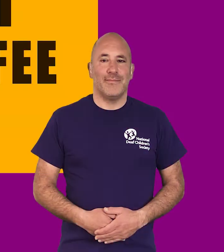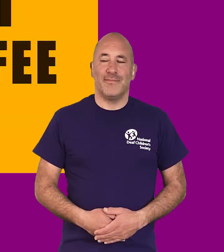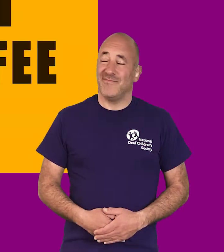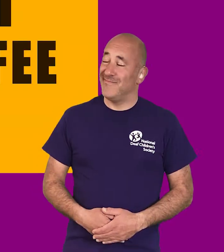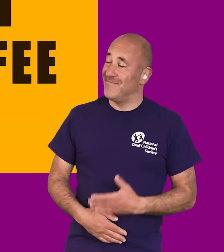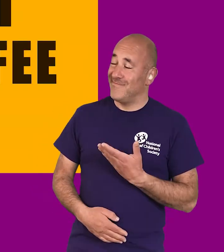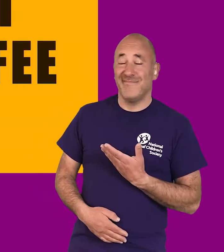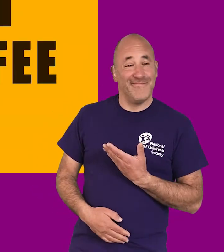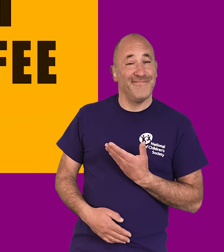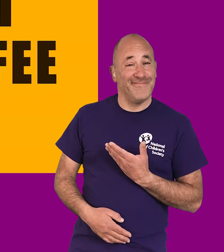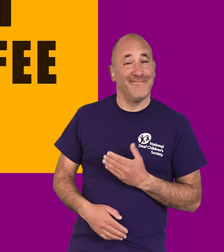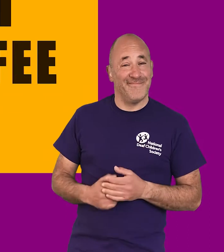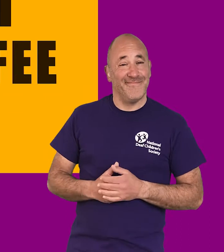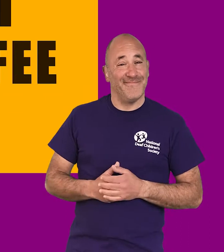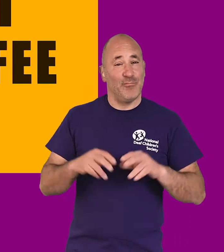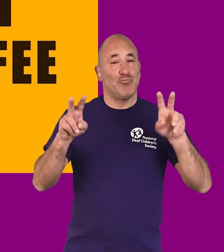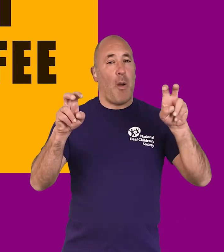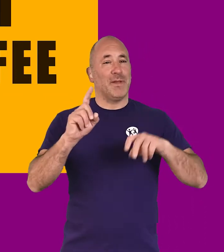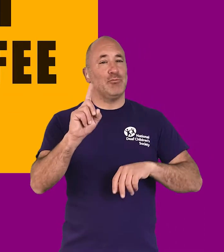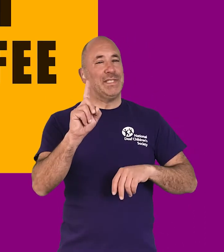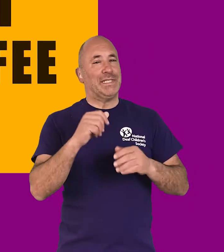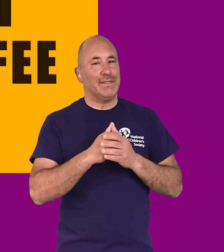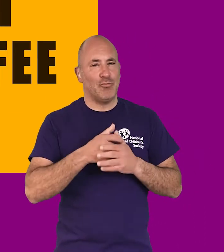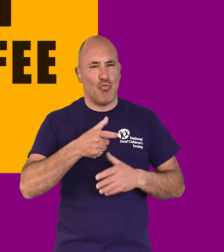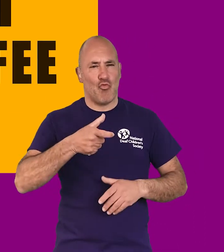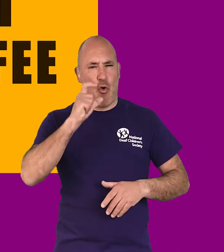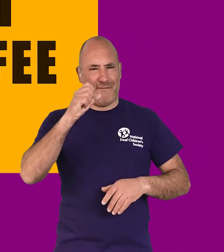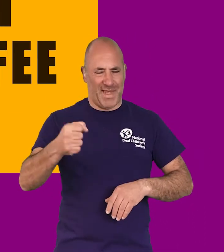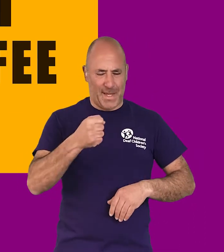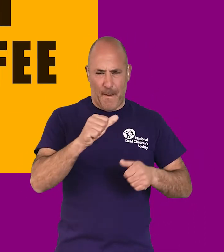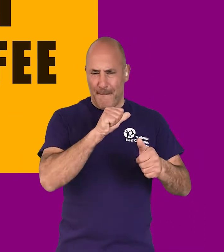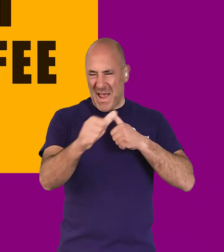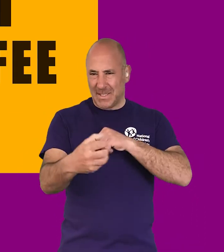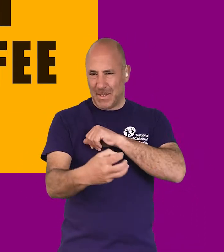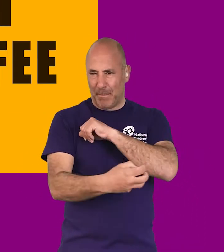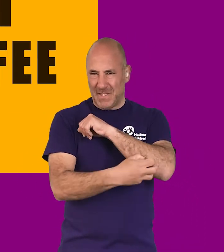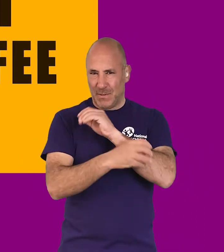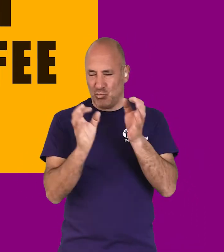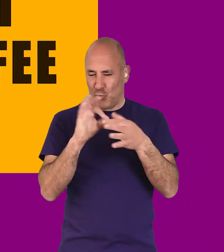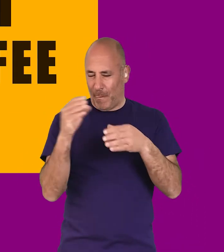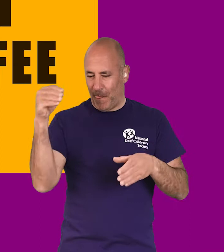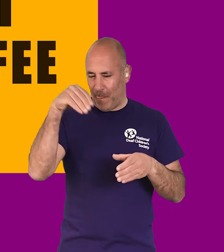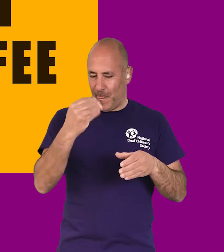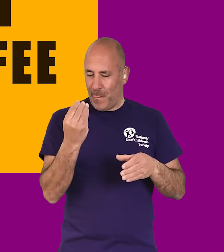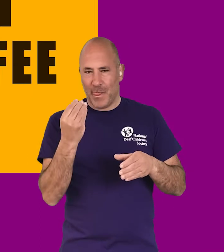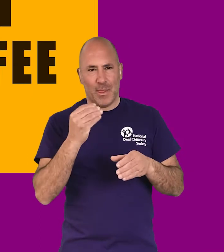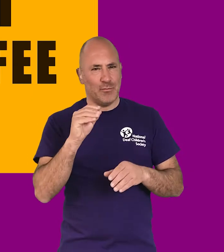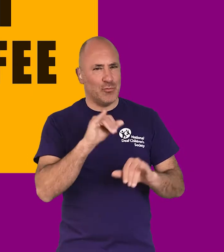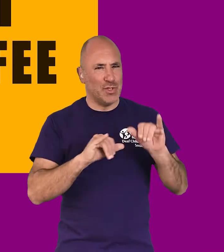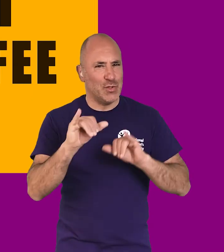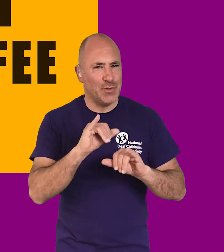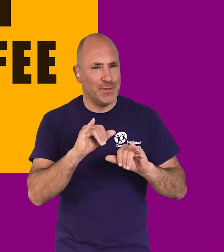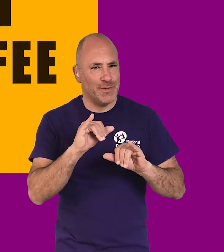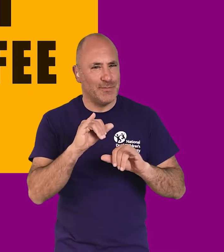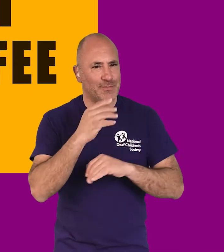And yes, indeed, the topic is, what is the best biscuit to go